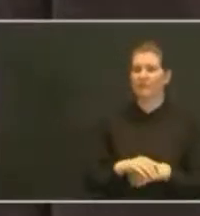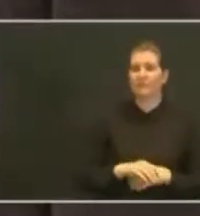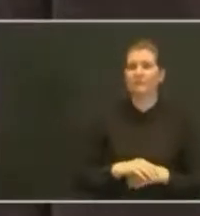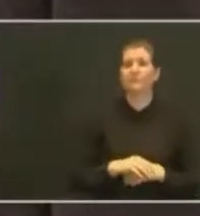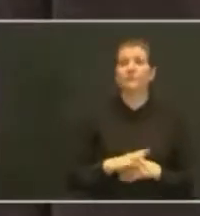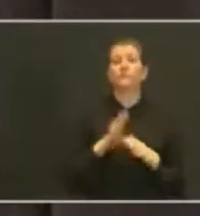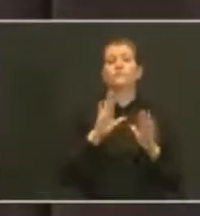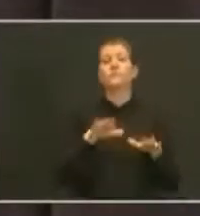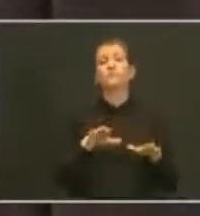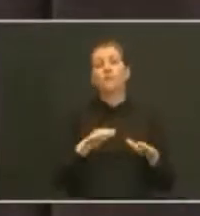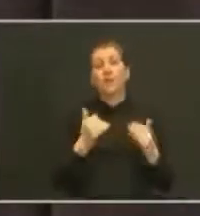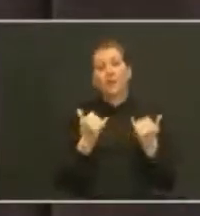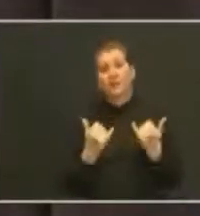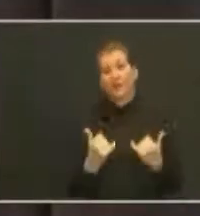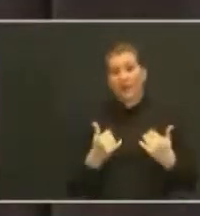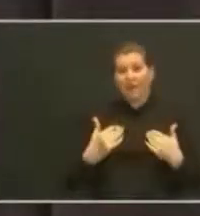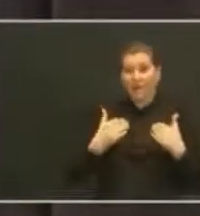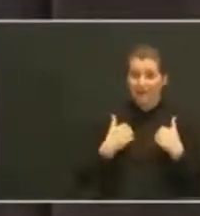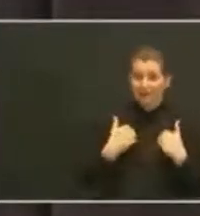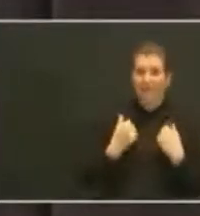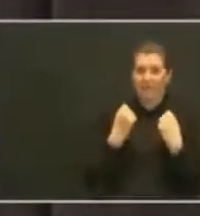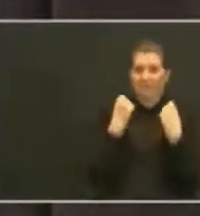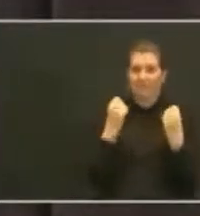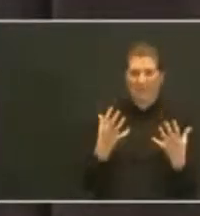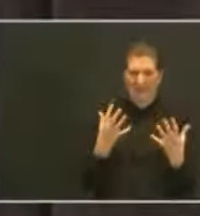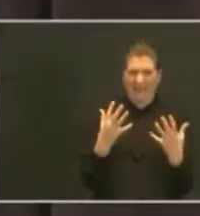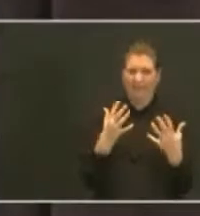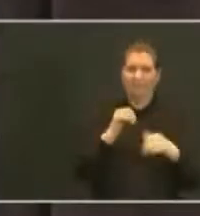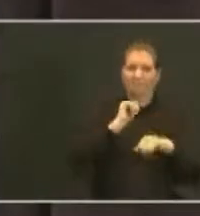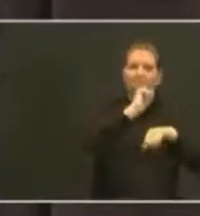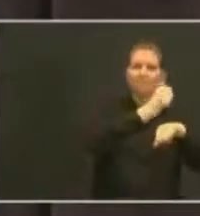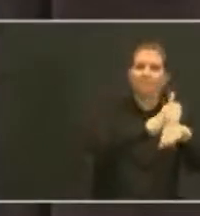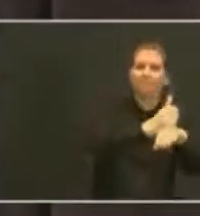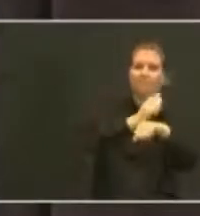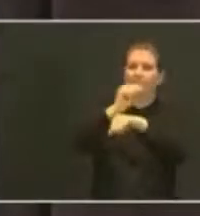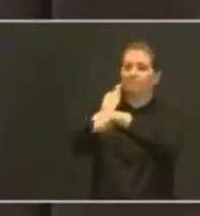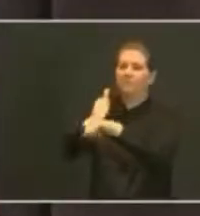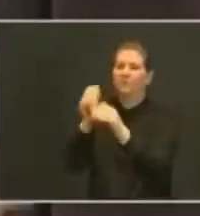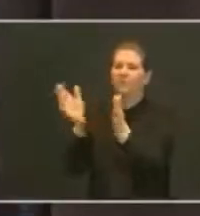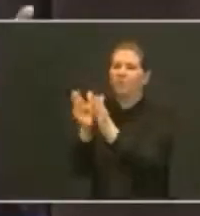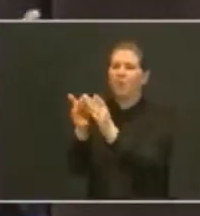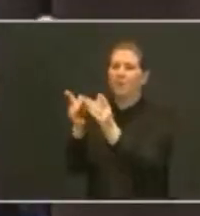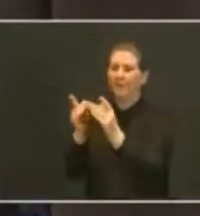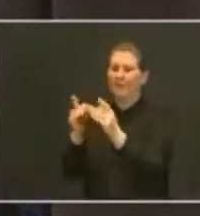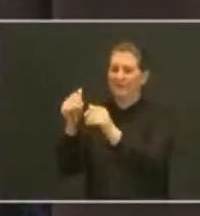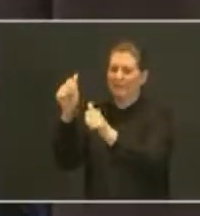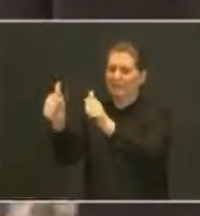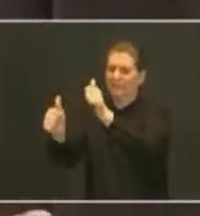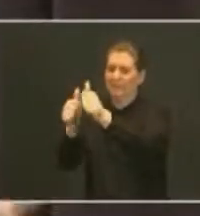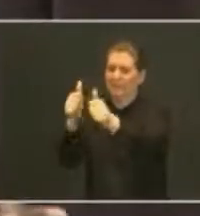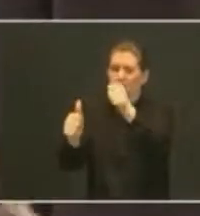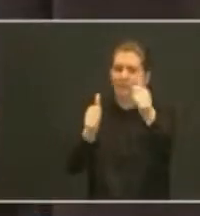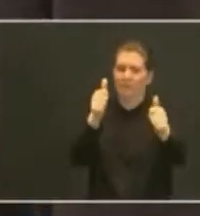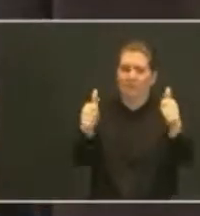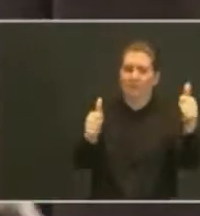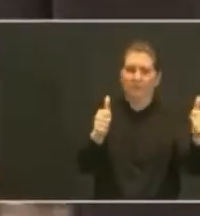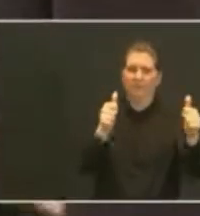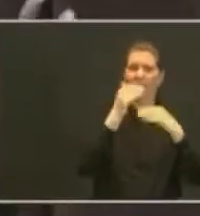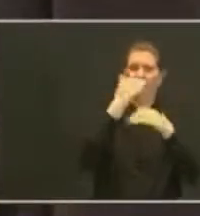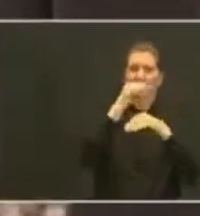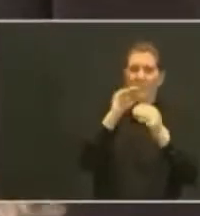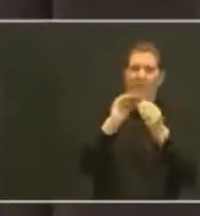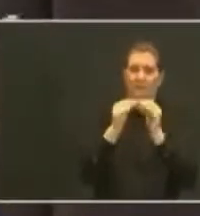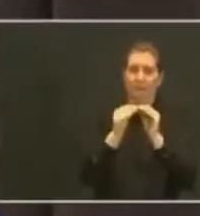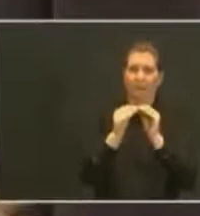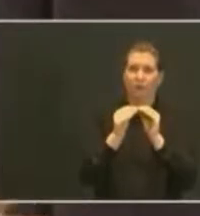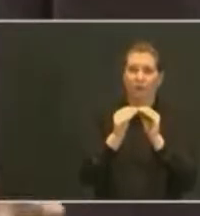on the number of vaccination sites and go more towards fewer number